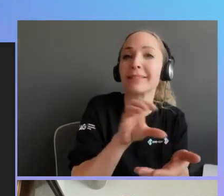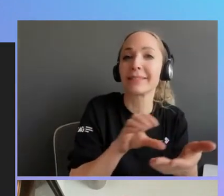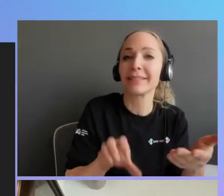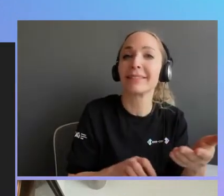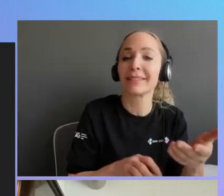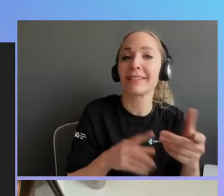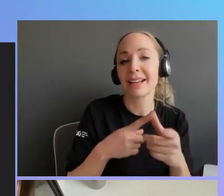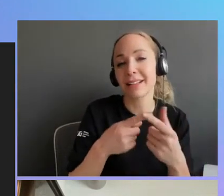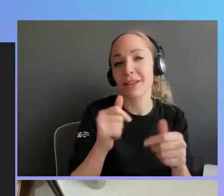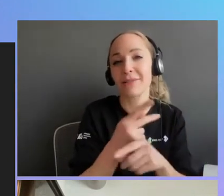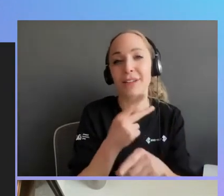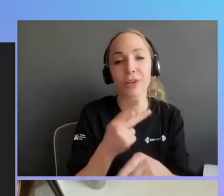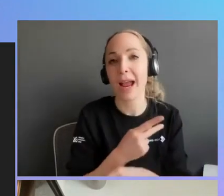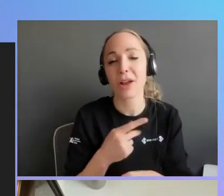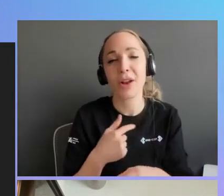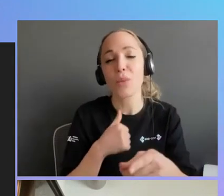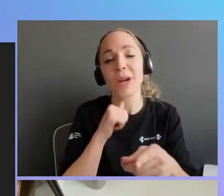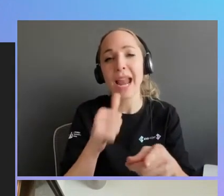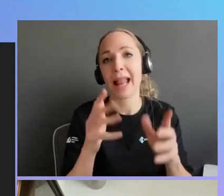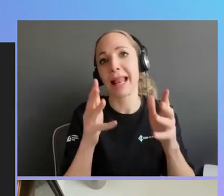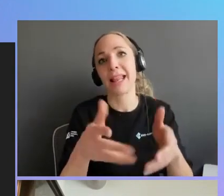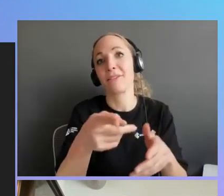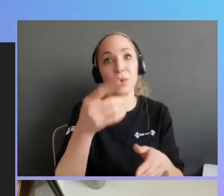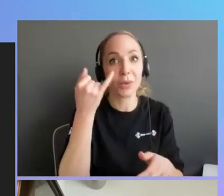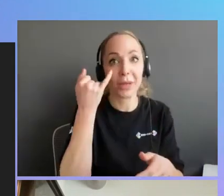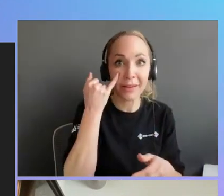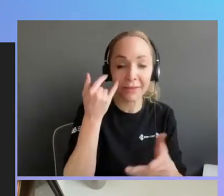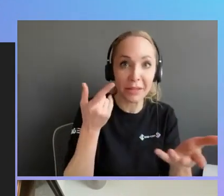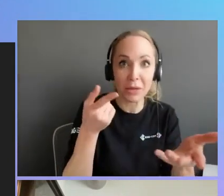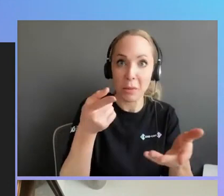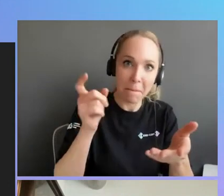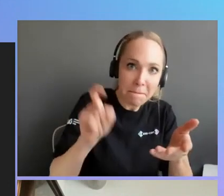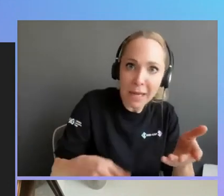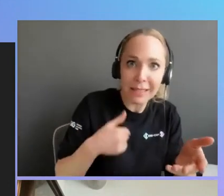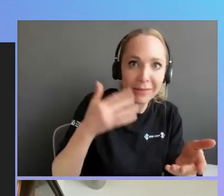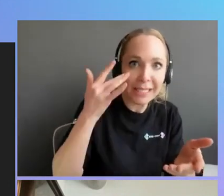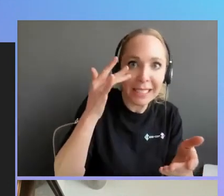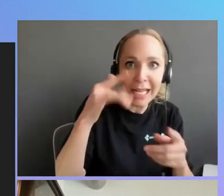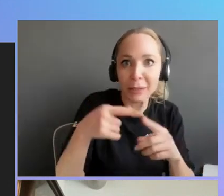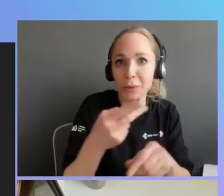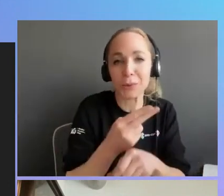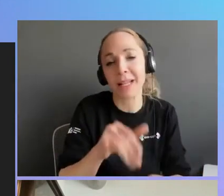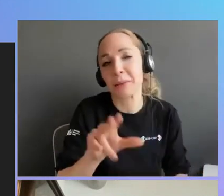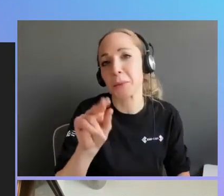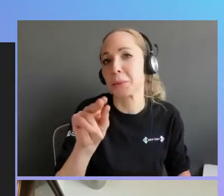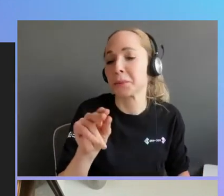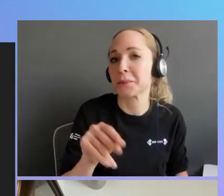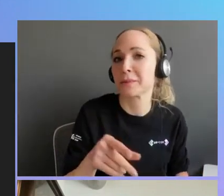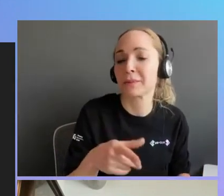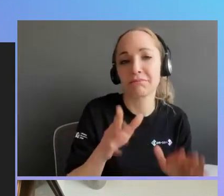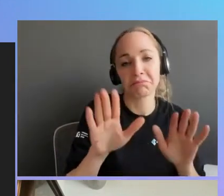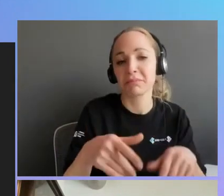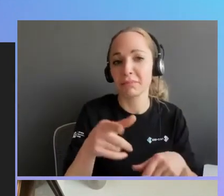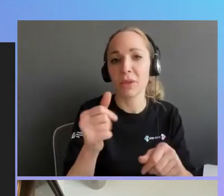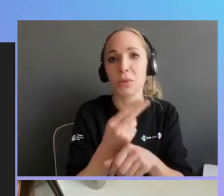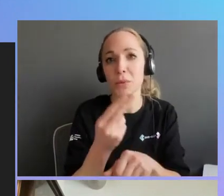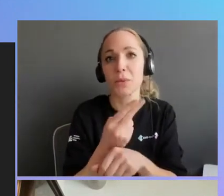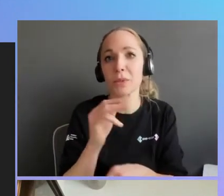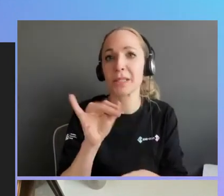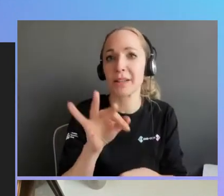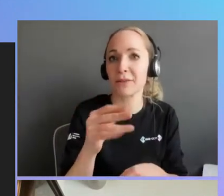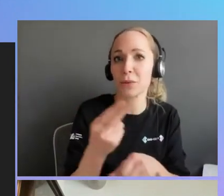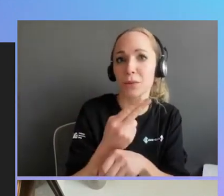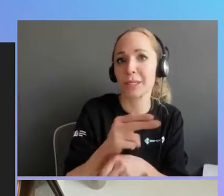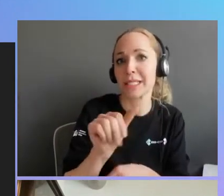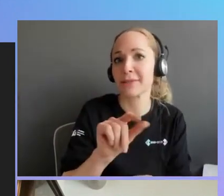with requiring sight here. And so AI has went ahead and tried to predict a number of missing tab stops. I'm actually going